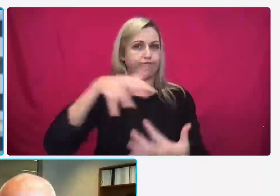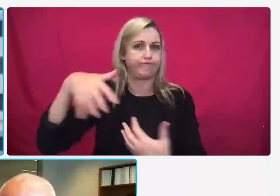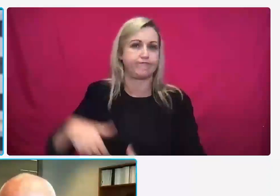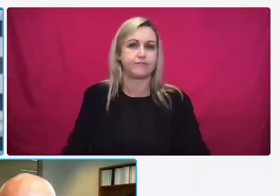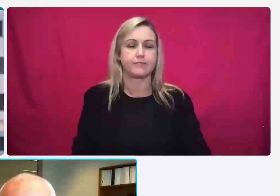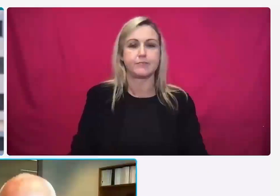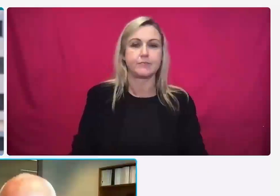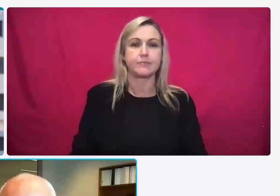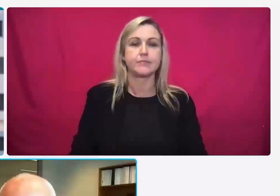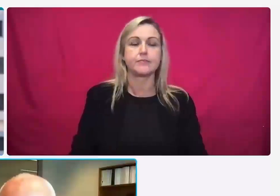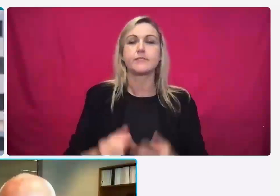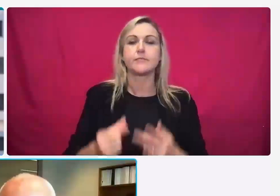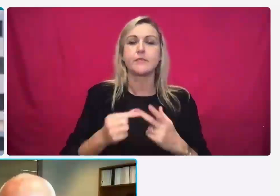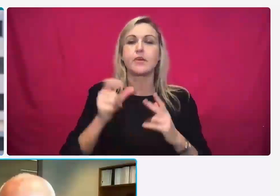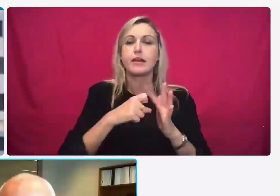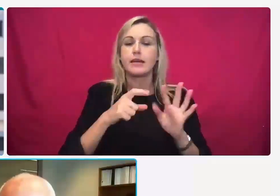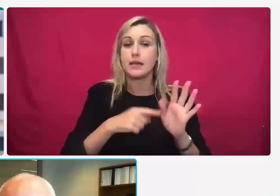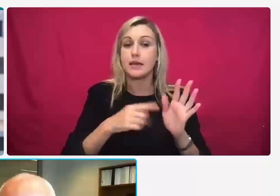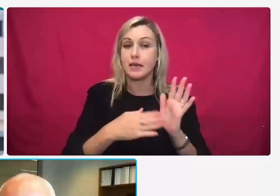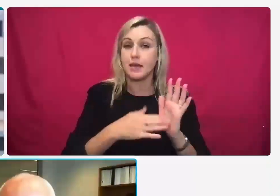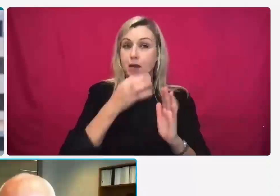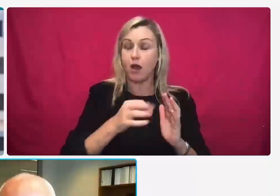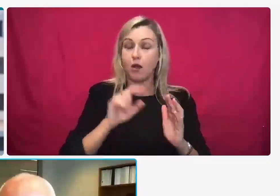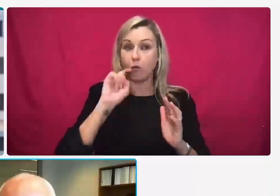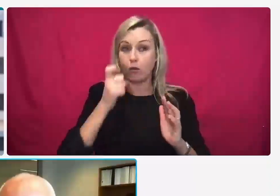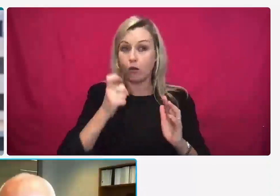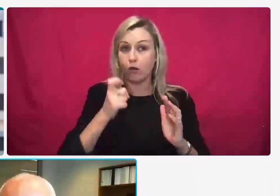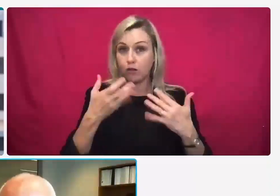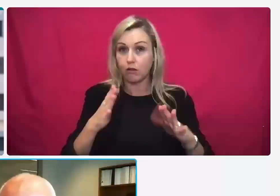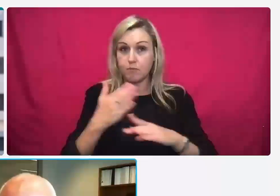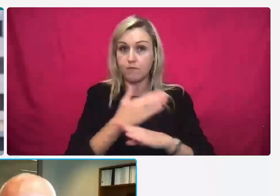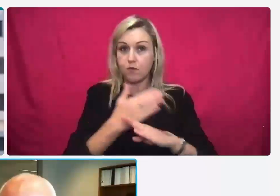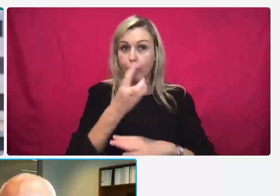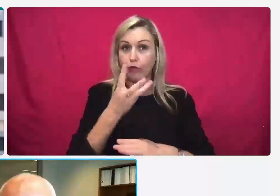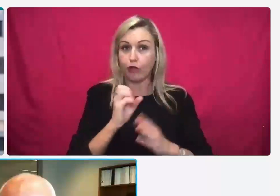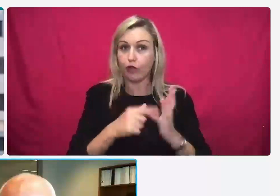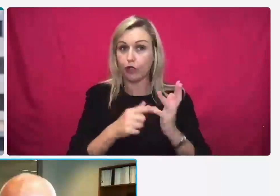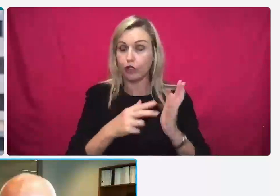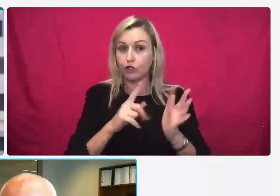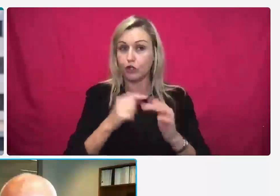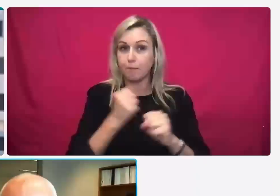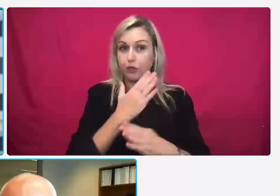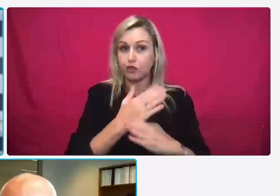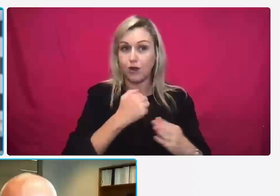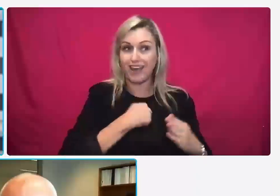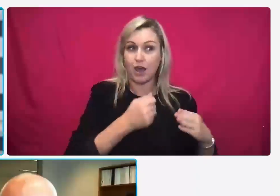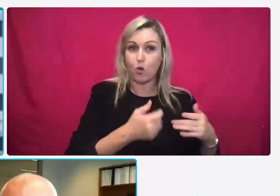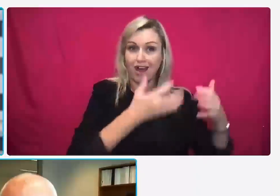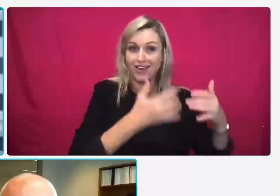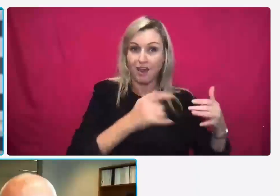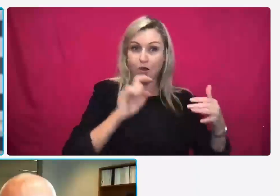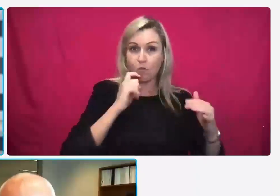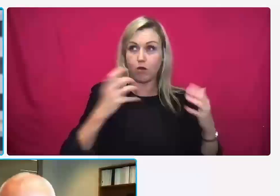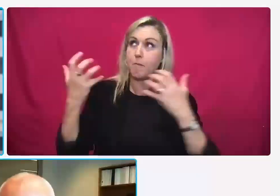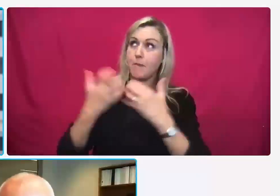So Kim asks, will the reports be finalised before 30 June so I can ensure that our chart of accounts matches the department's requirements and